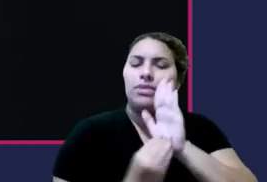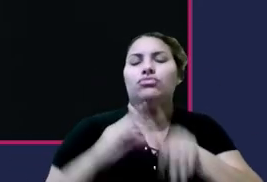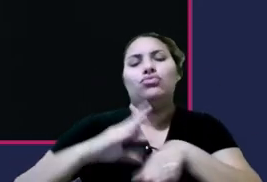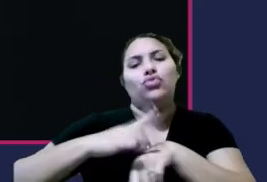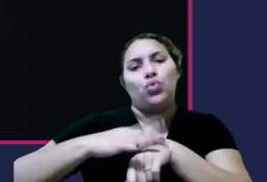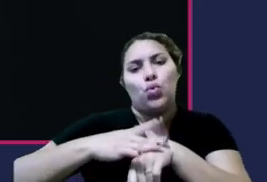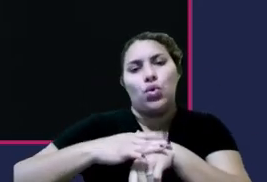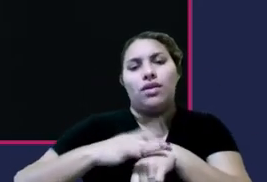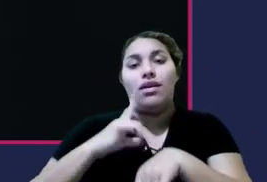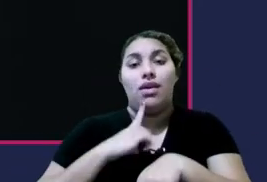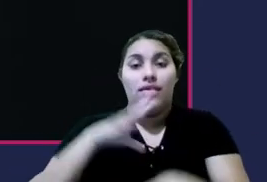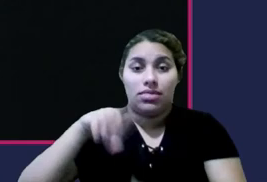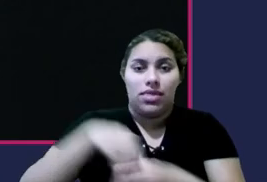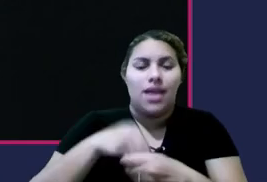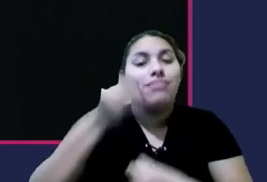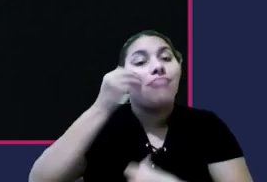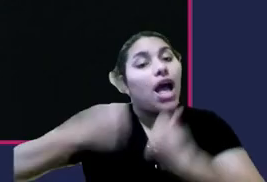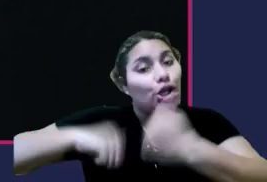policy determines